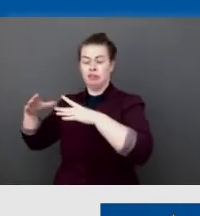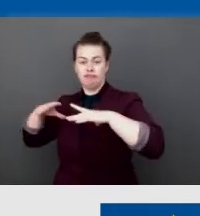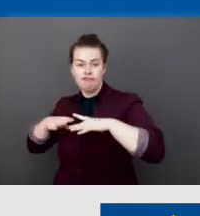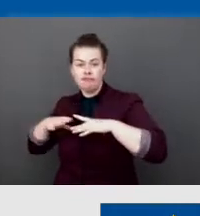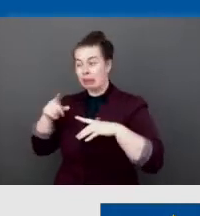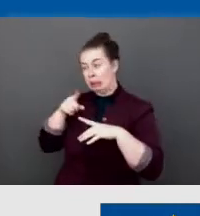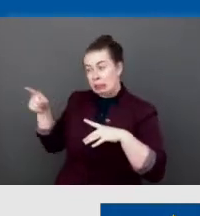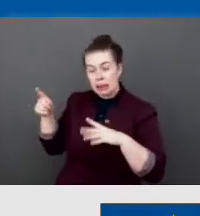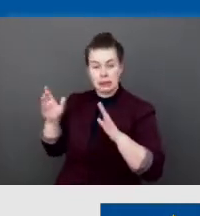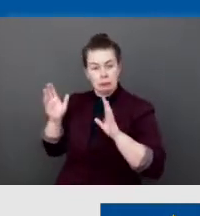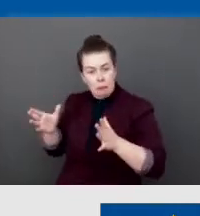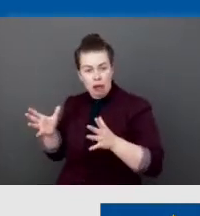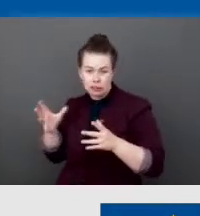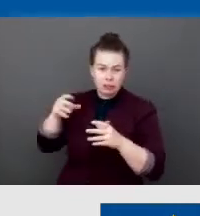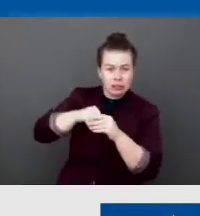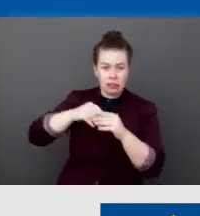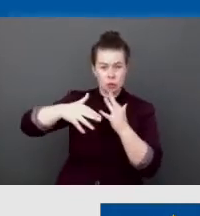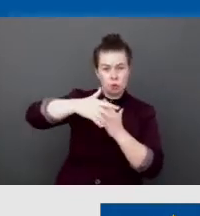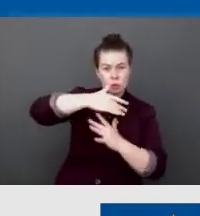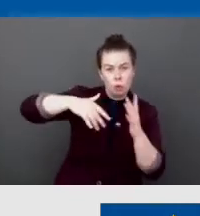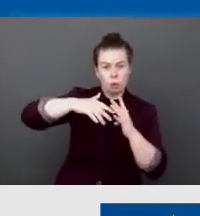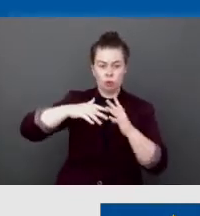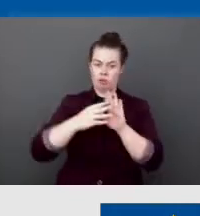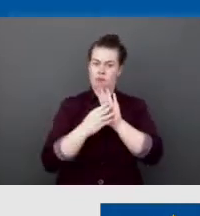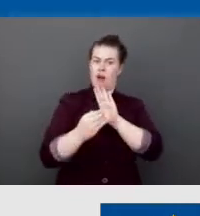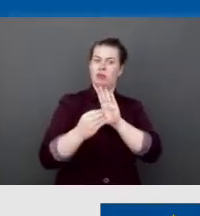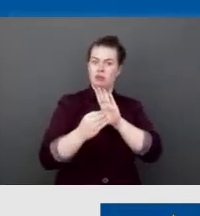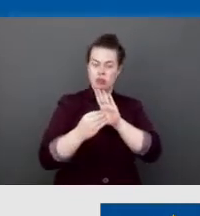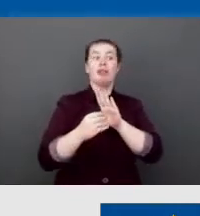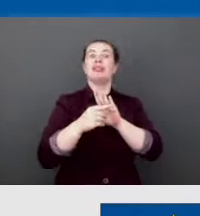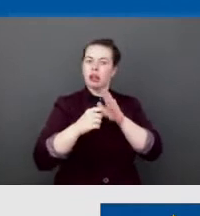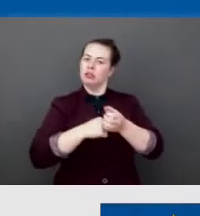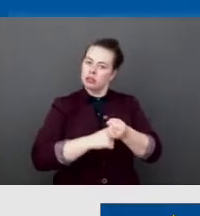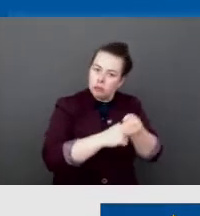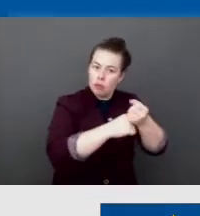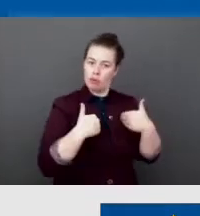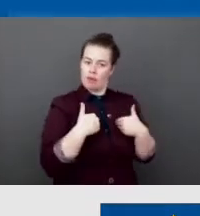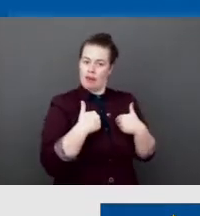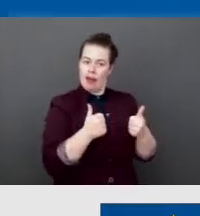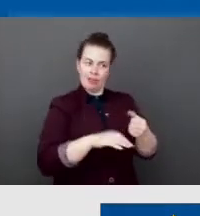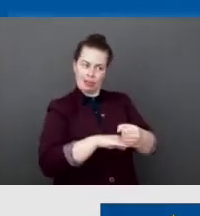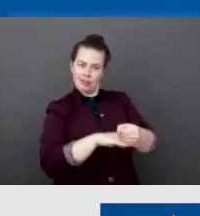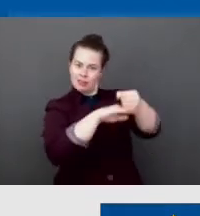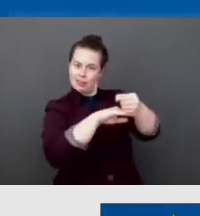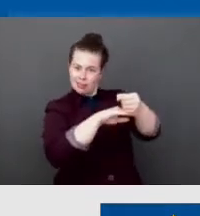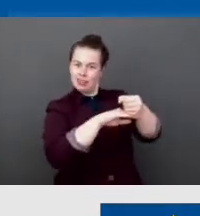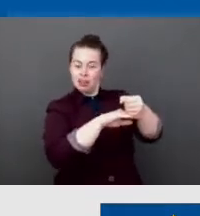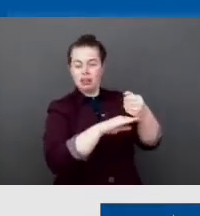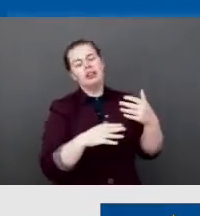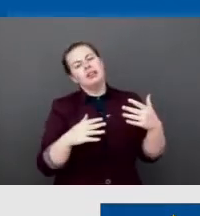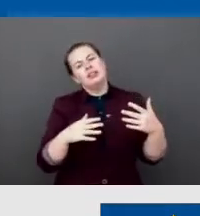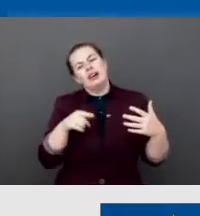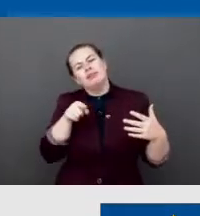are interlinked in a robust social prescribing model that provides preventative and health developing in the first